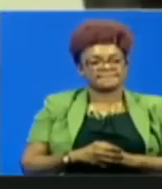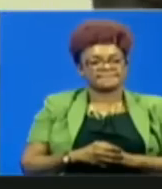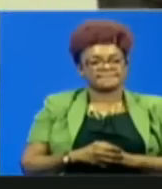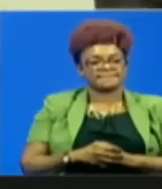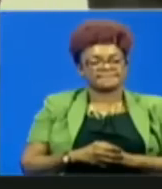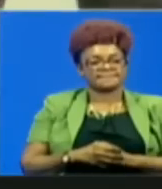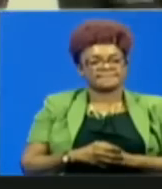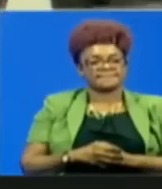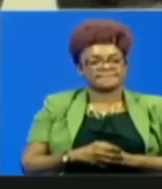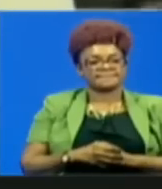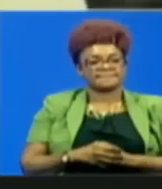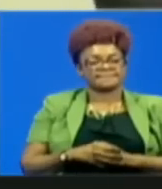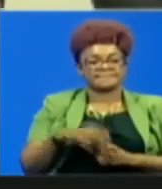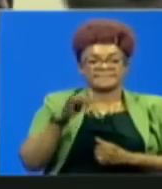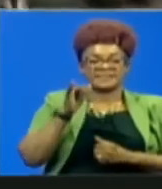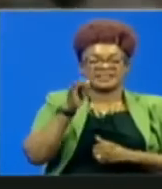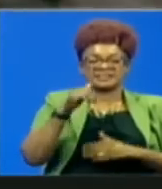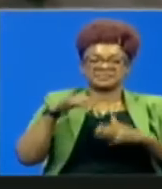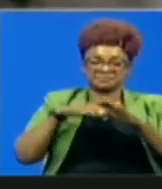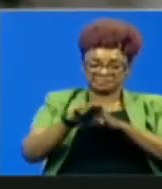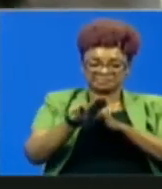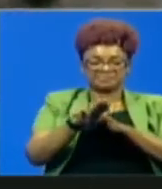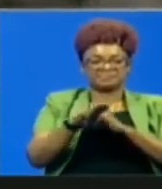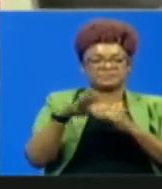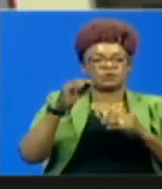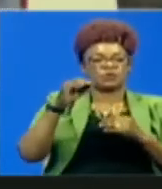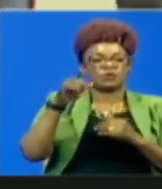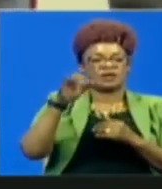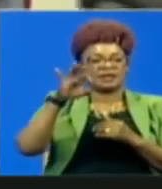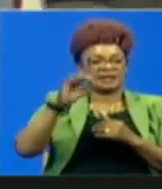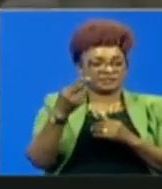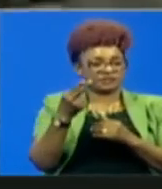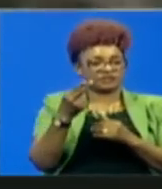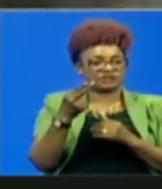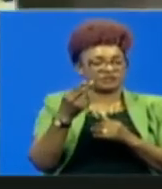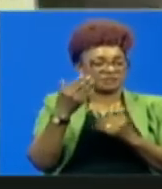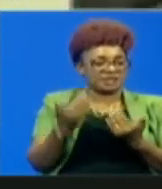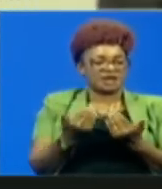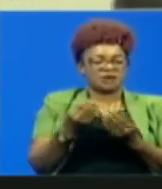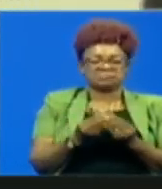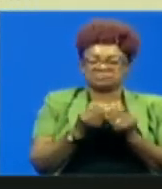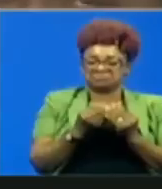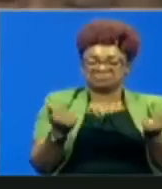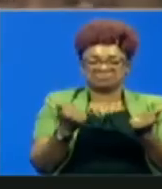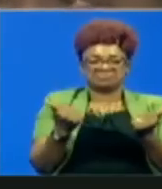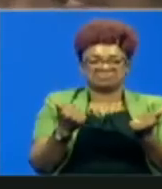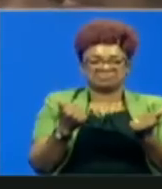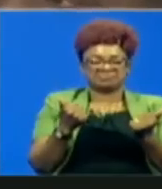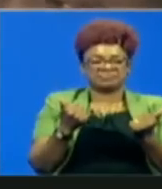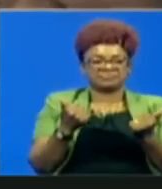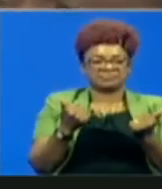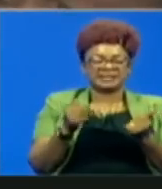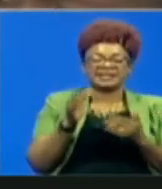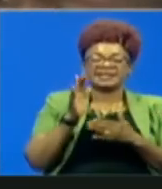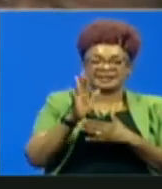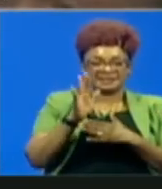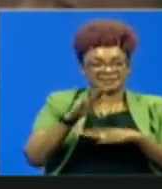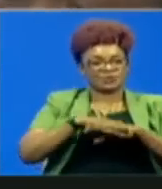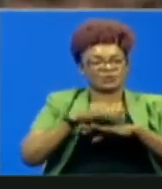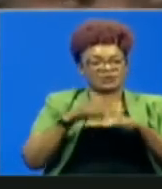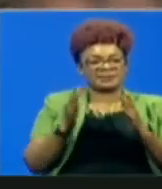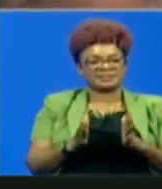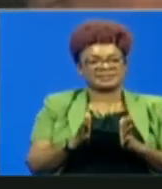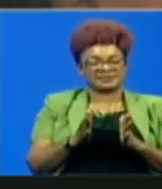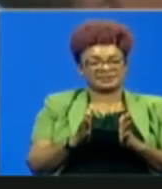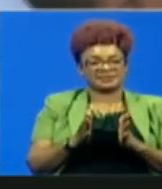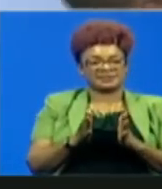Hiyo bana inflation ni yeye, I don't know. Oliech. Oliech anacho Arabu chini bana akamaliza. He's a legend.